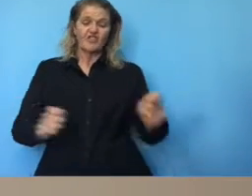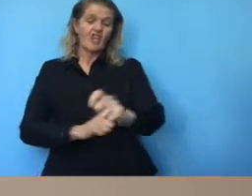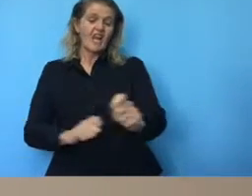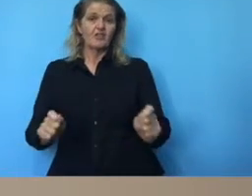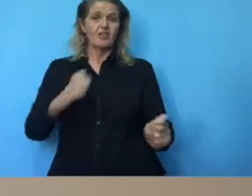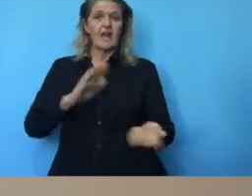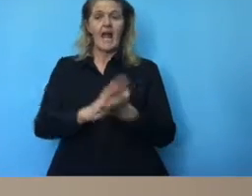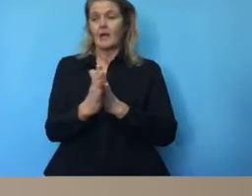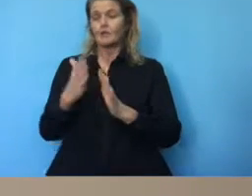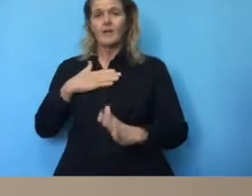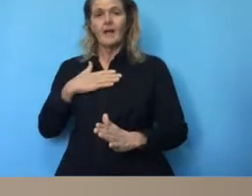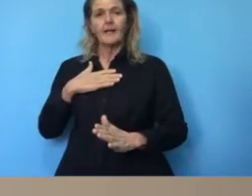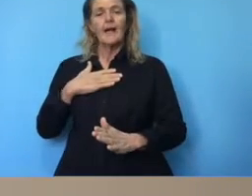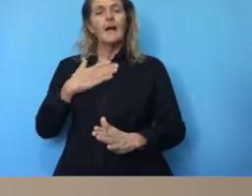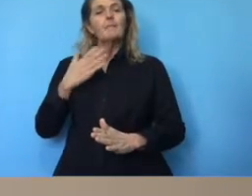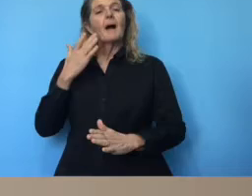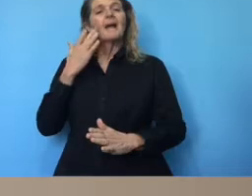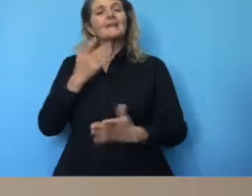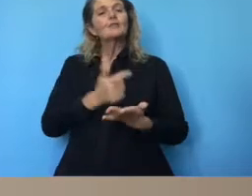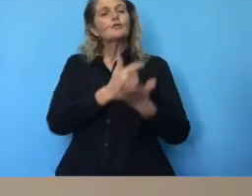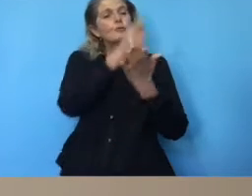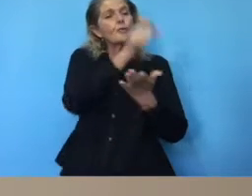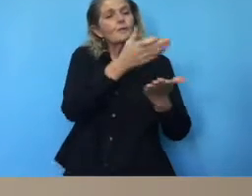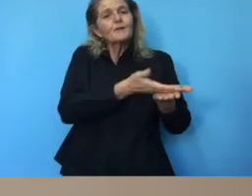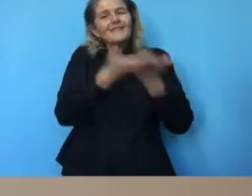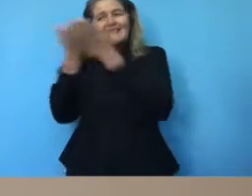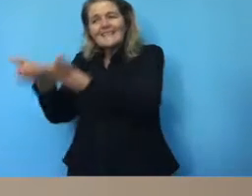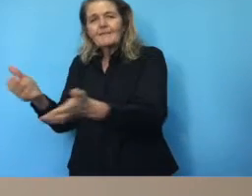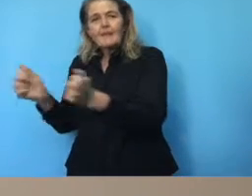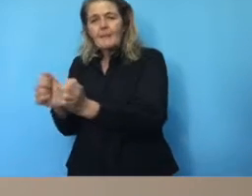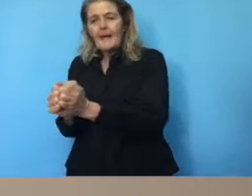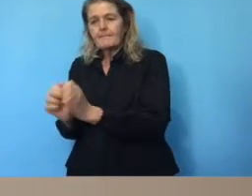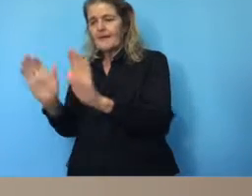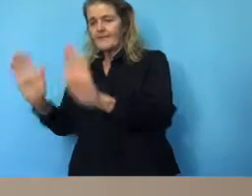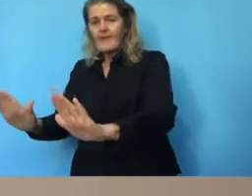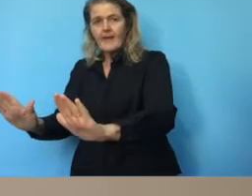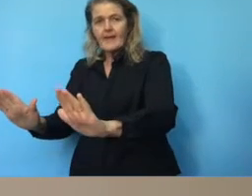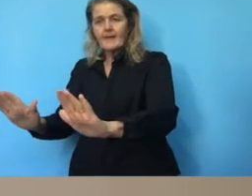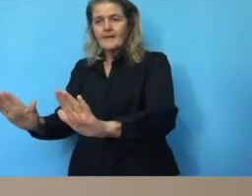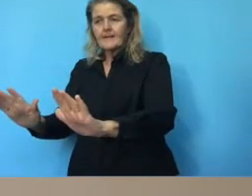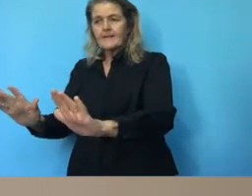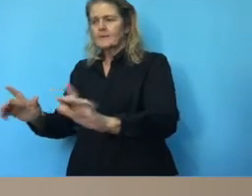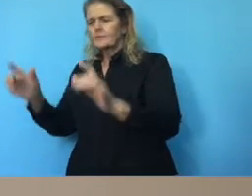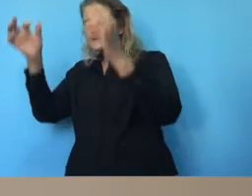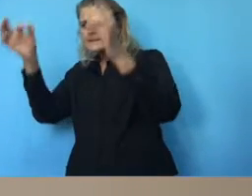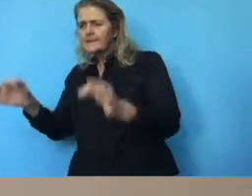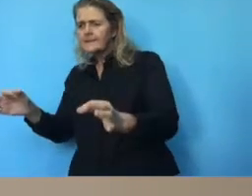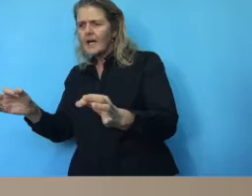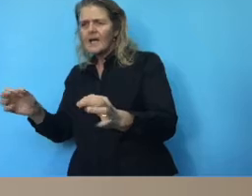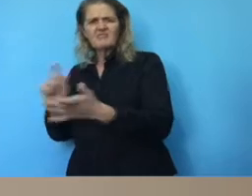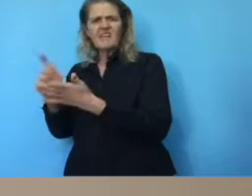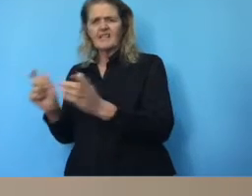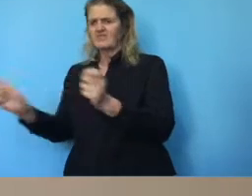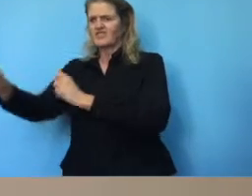bit. But if you are working with someone, once you've put that piece of paper in front of them, don't move it around. It doesn't matter if